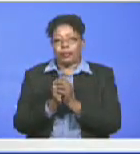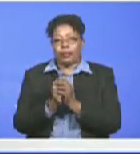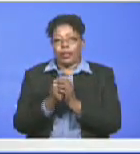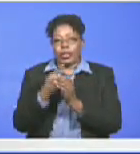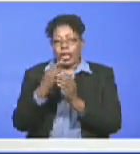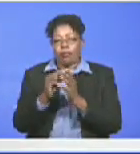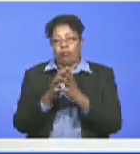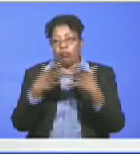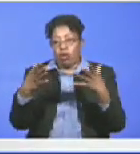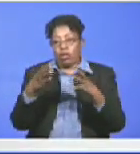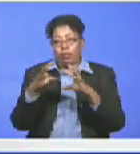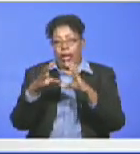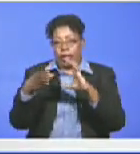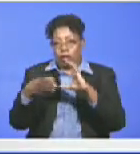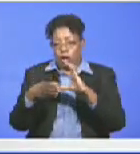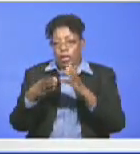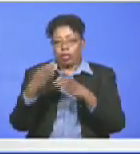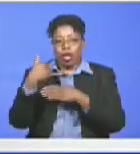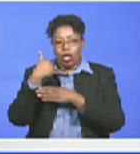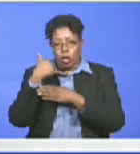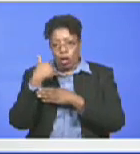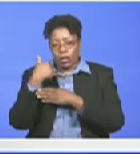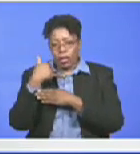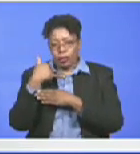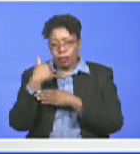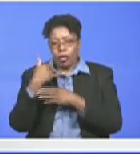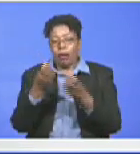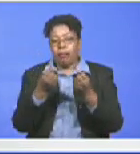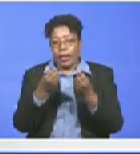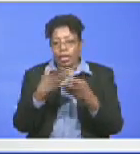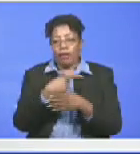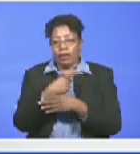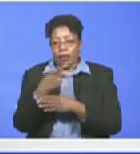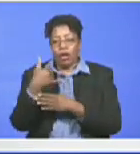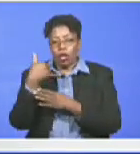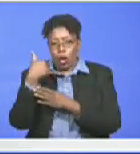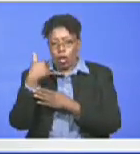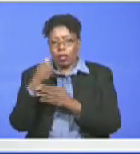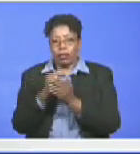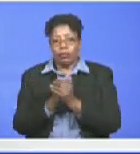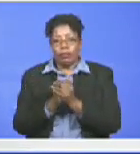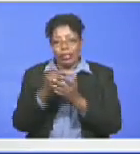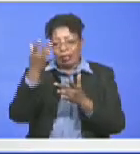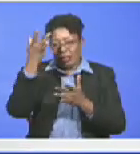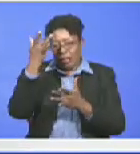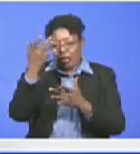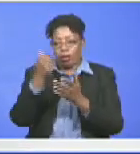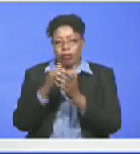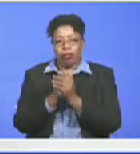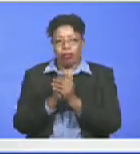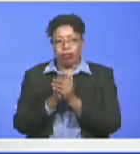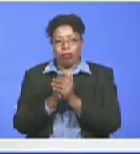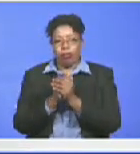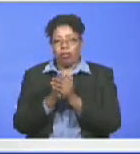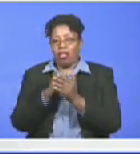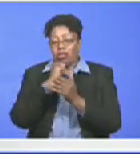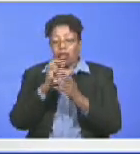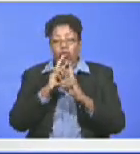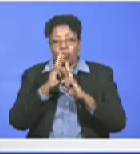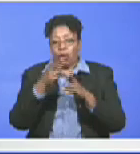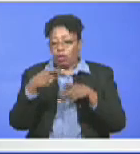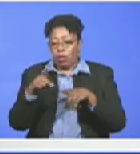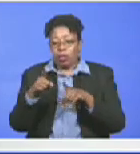my colleagues called in, or many of them anyway, I shouldn't say most, many of them called in sick and just didn't report to